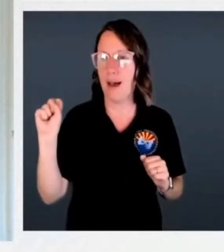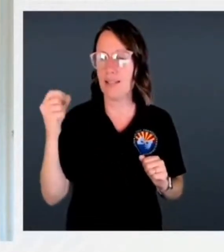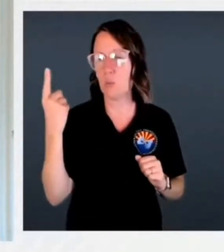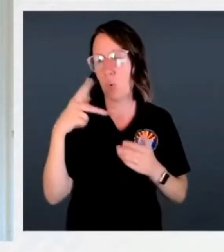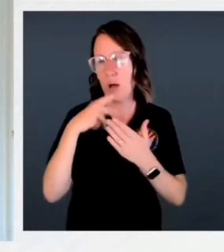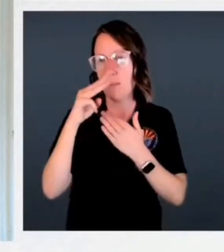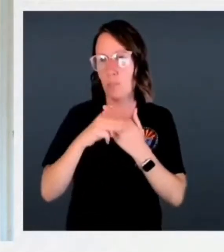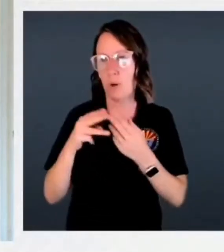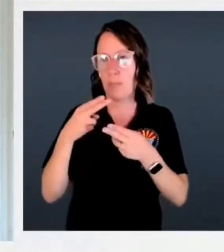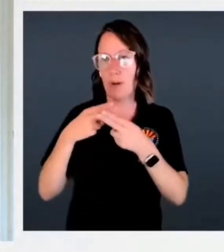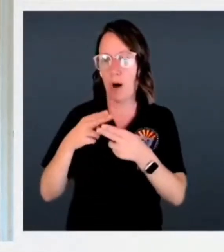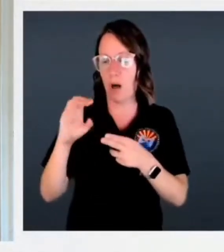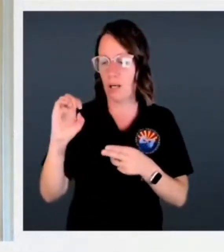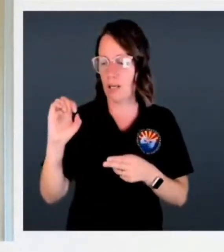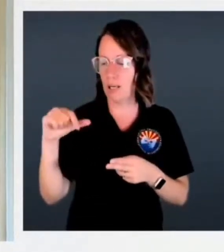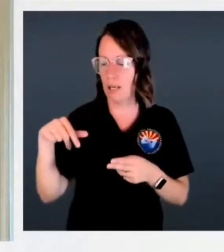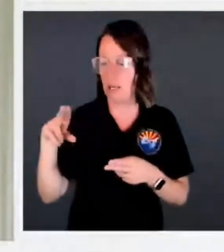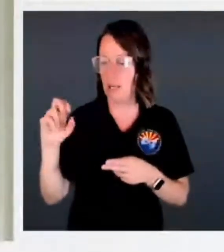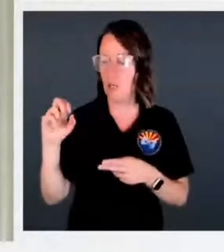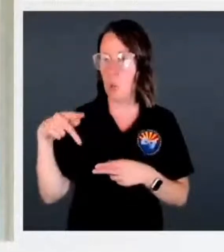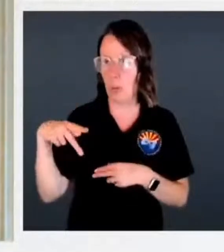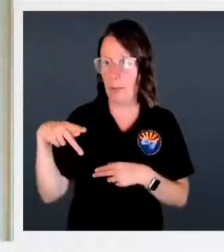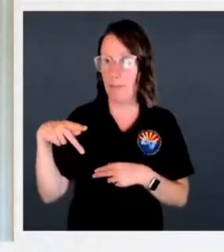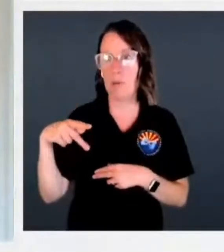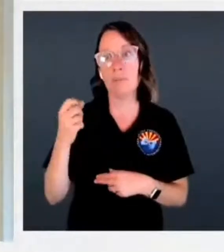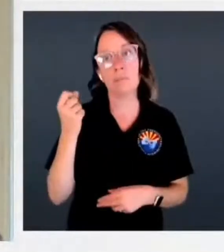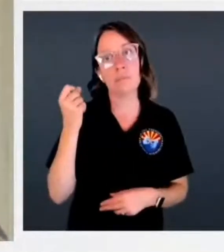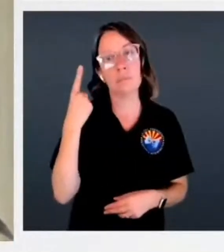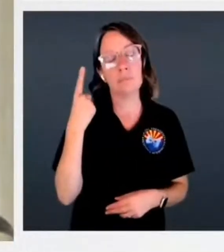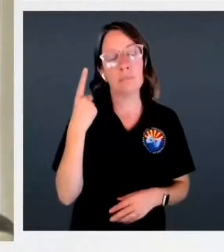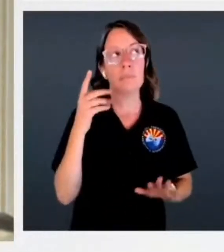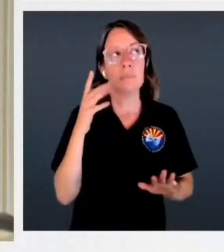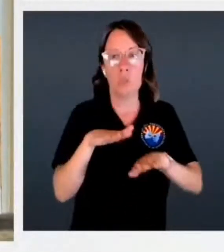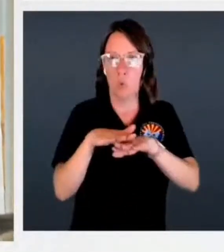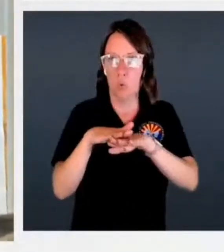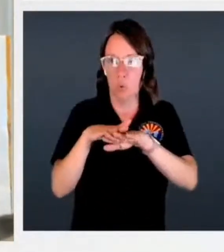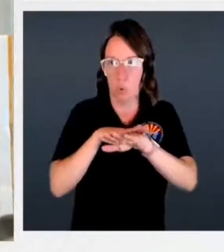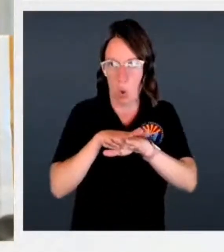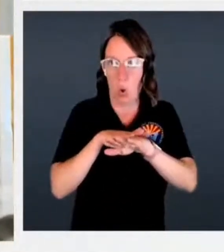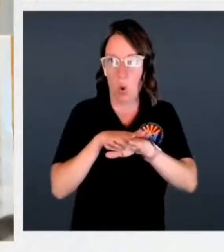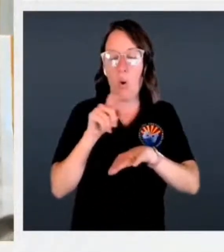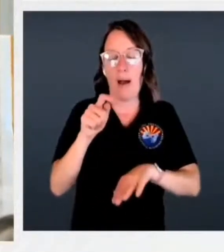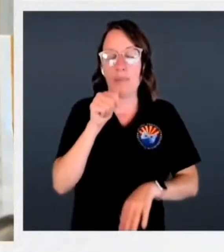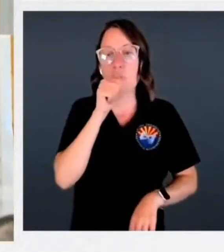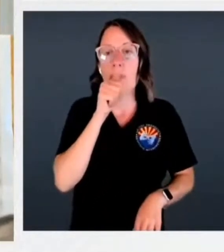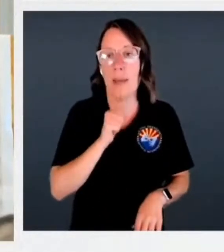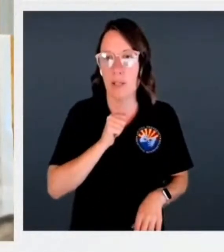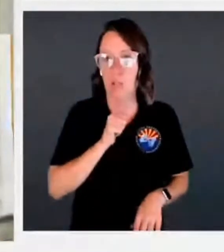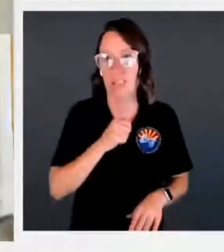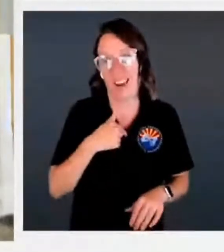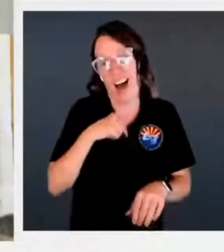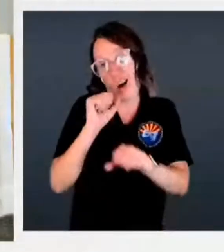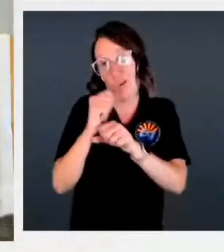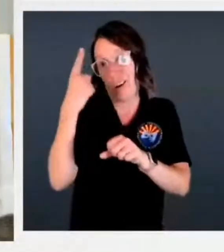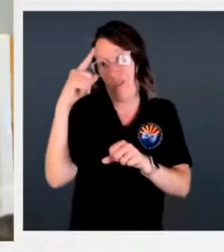an exercise in patience. As a government agent, I understand bureaucracy,